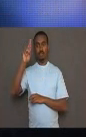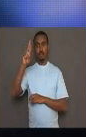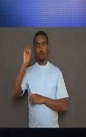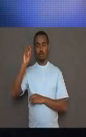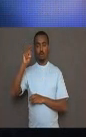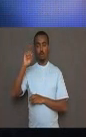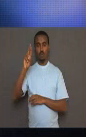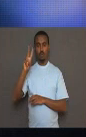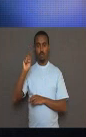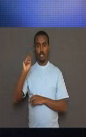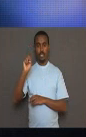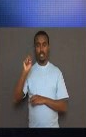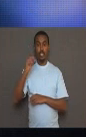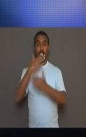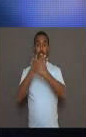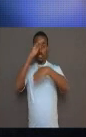space shuttle,